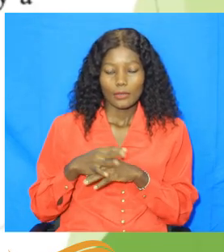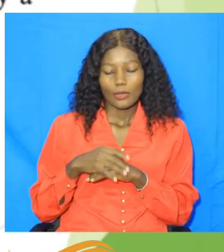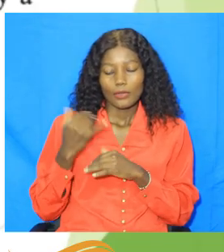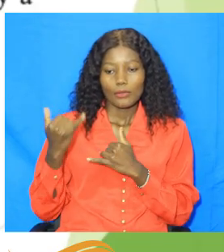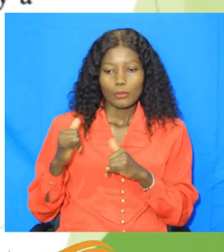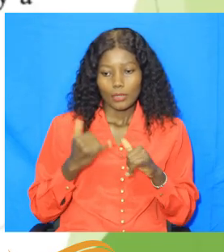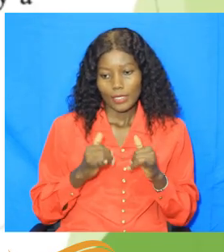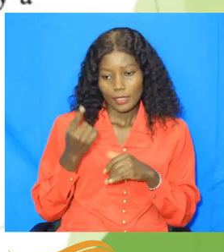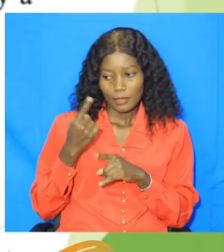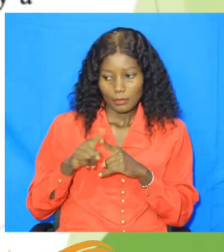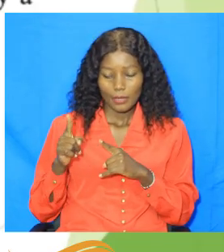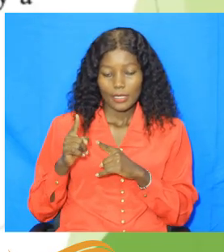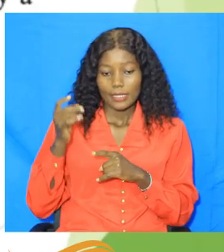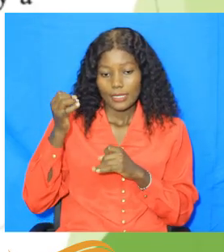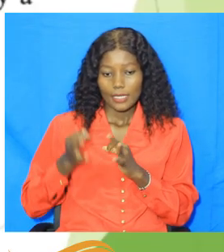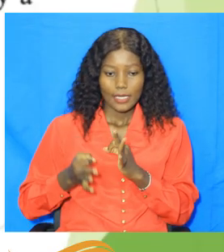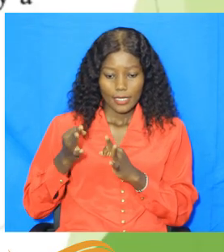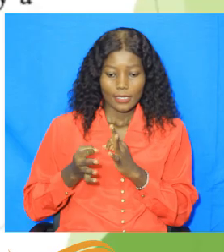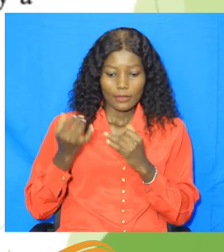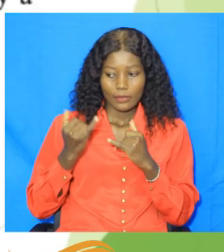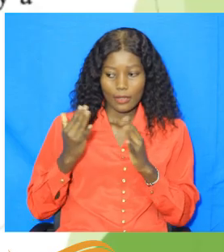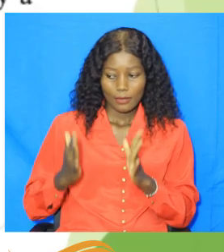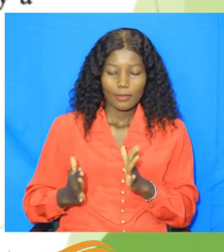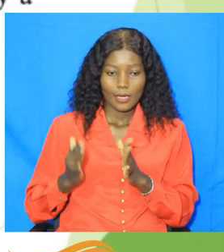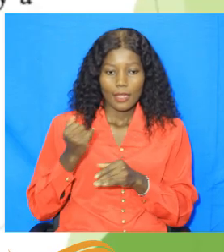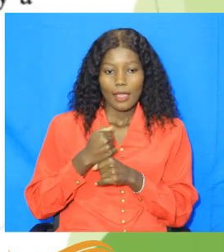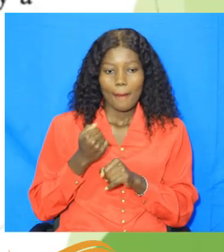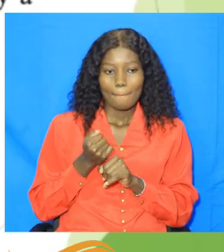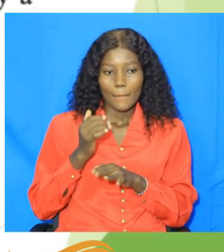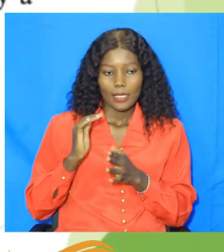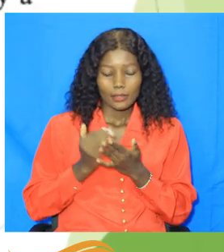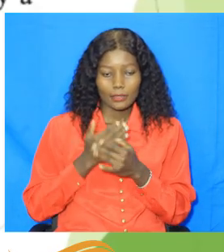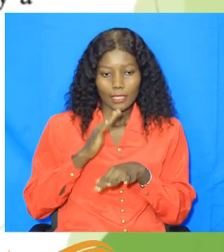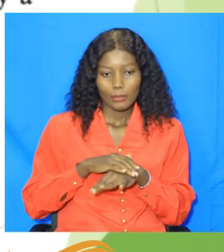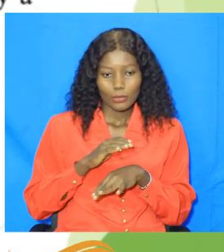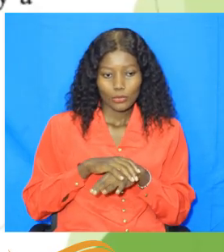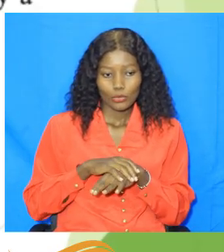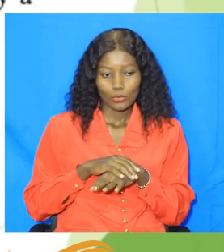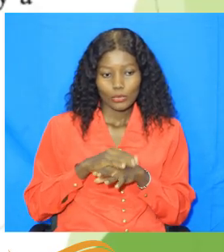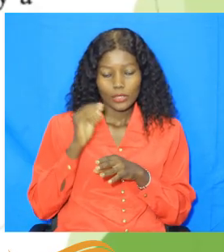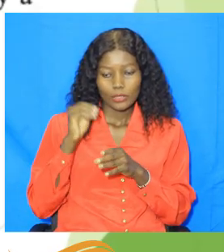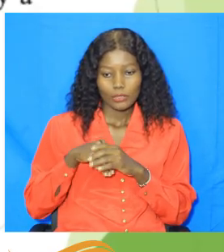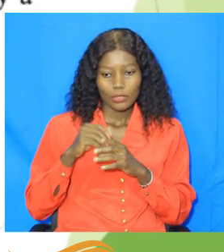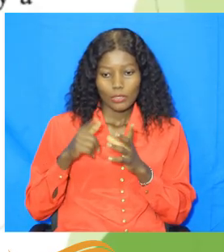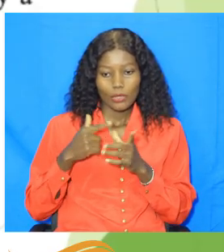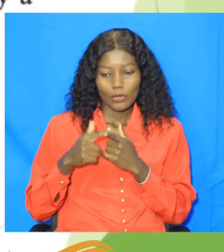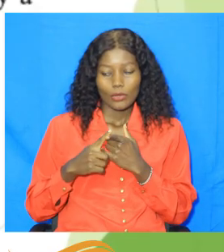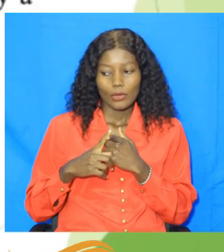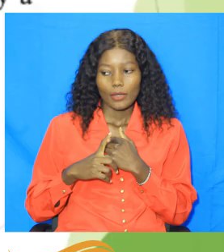execution. But in case an athlete makes a good score and turns